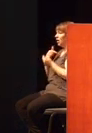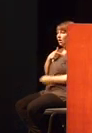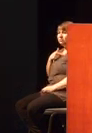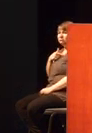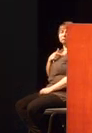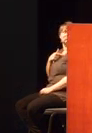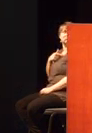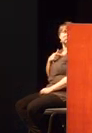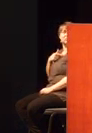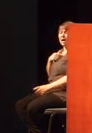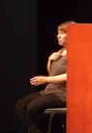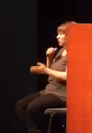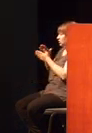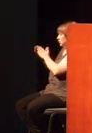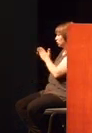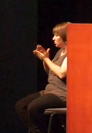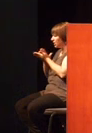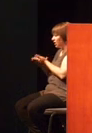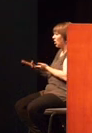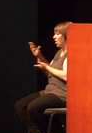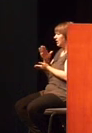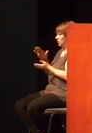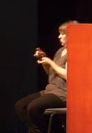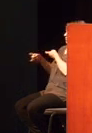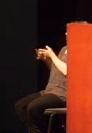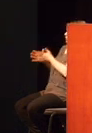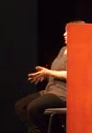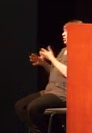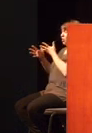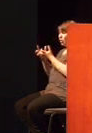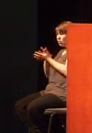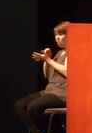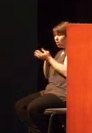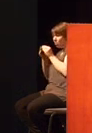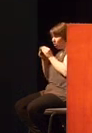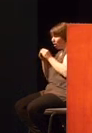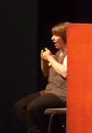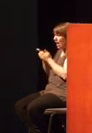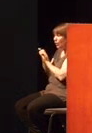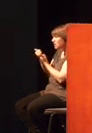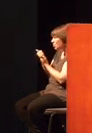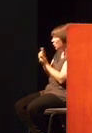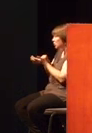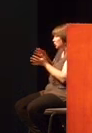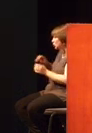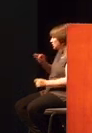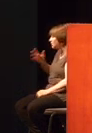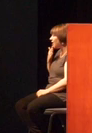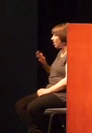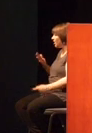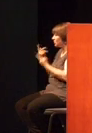am, a community college administrator who wants to learn more about how to support students of color, trying to do things